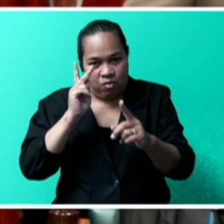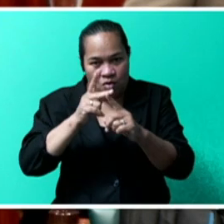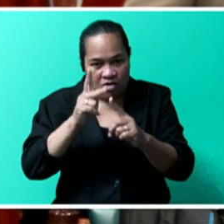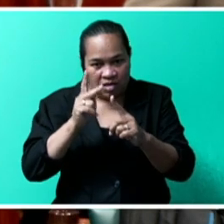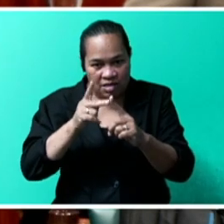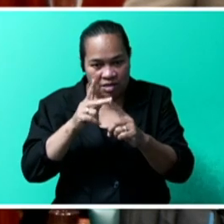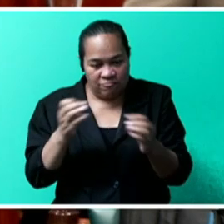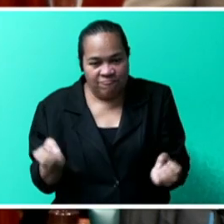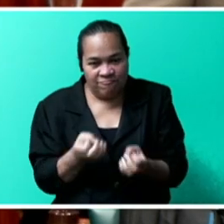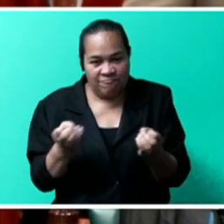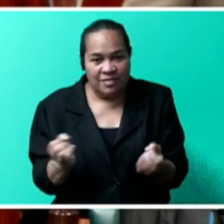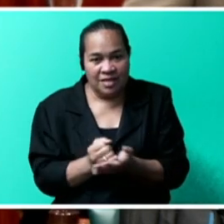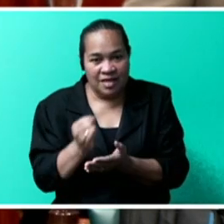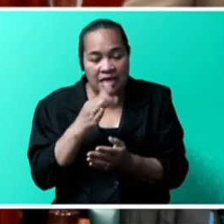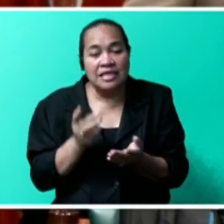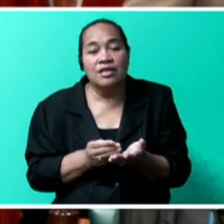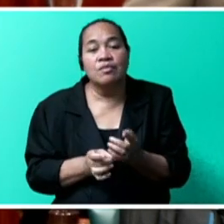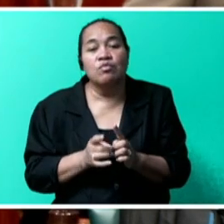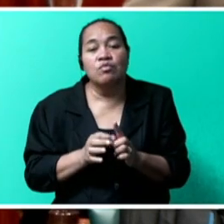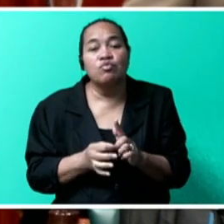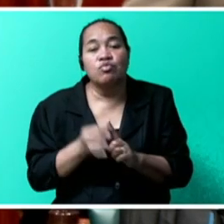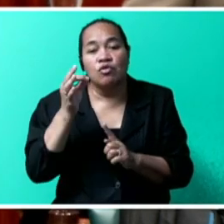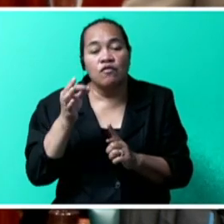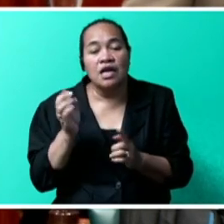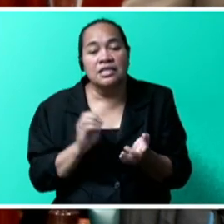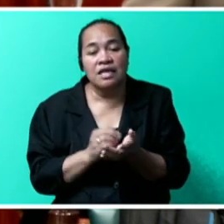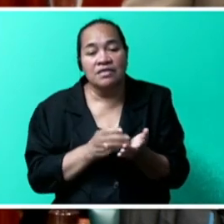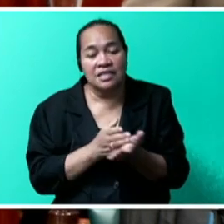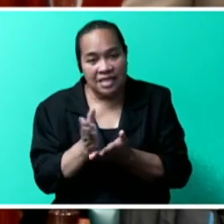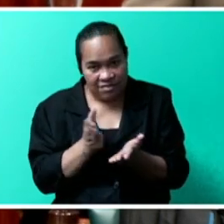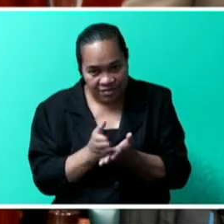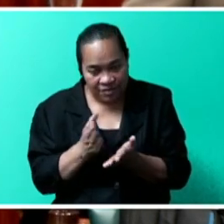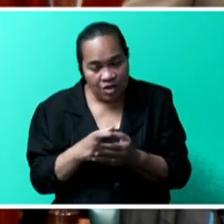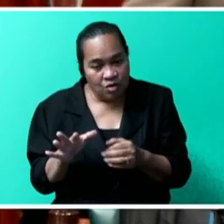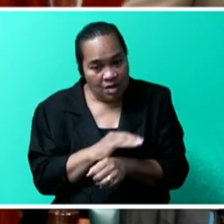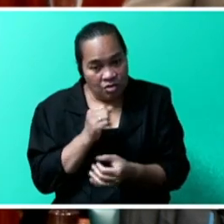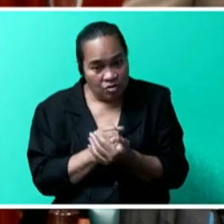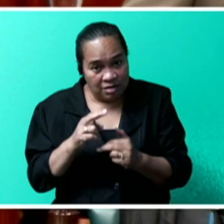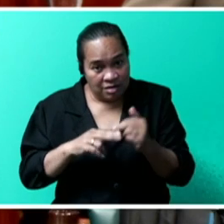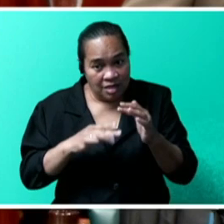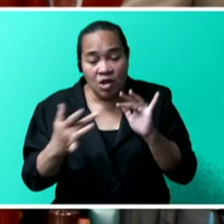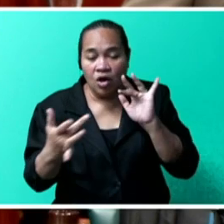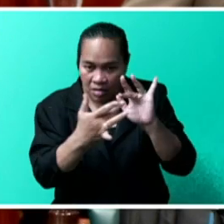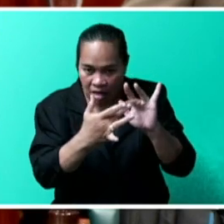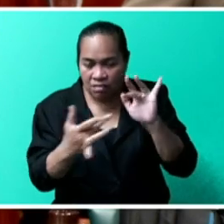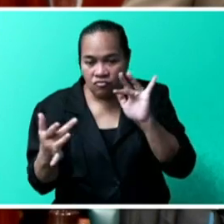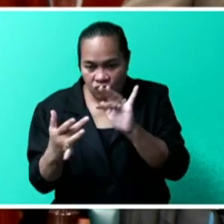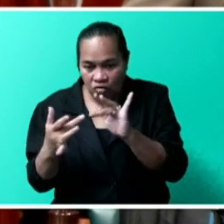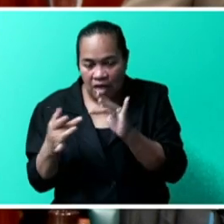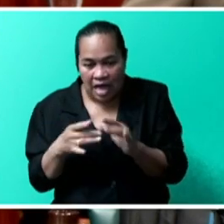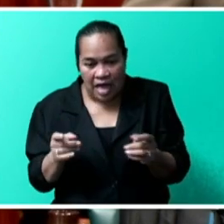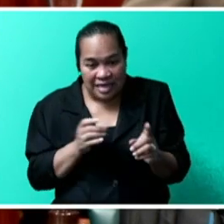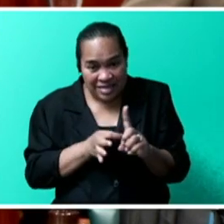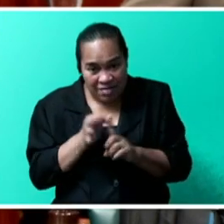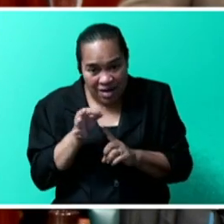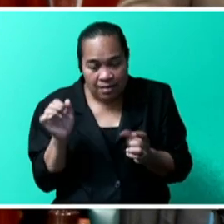institutions, improving service delivery, driving productivity, and ensuring that infrastructure and connectivity are developed in a coordinated and